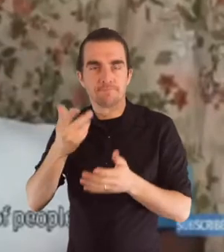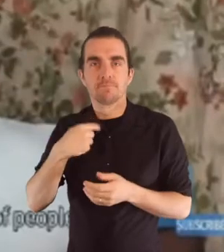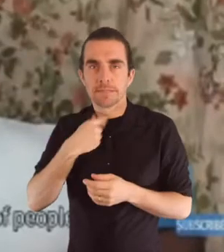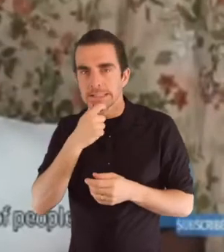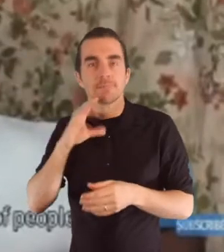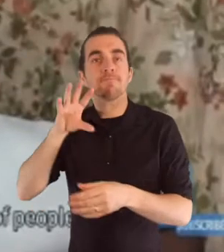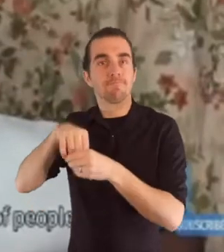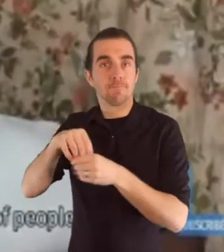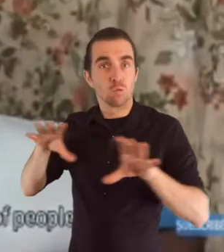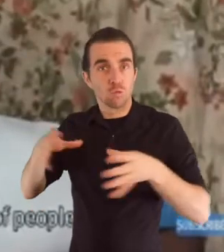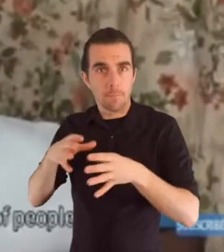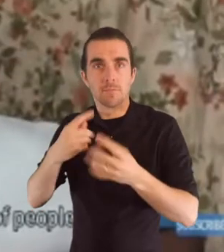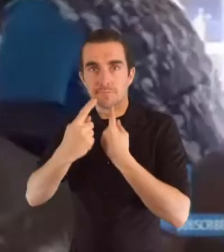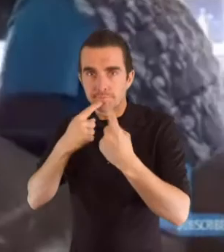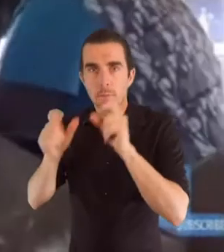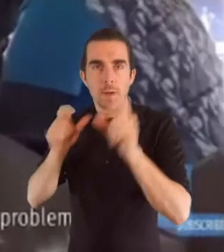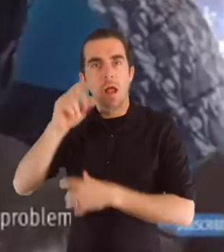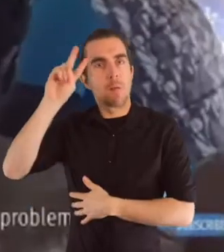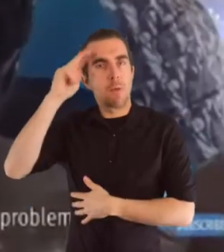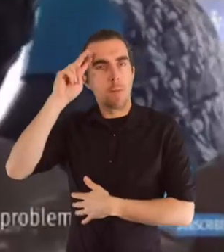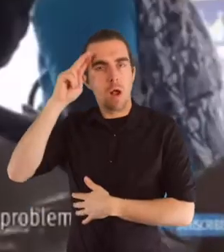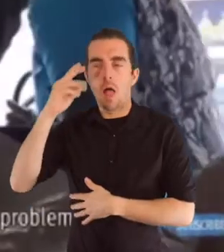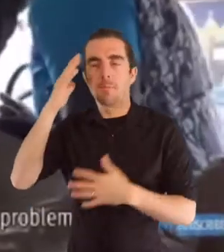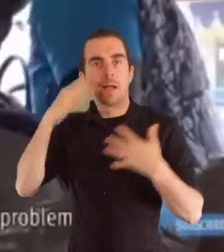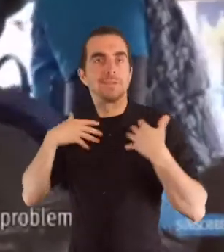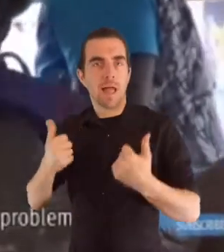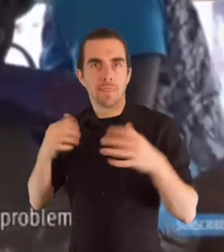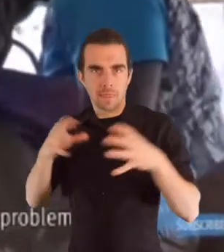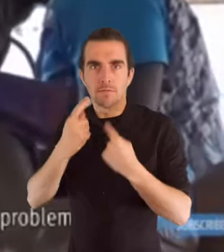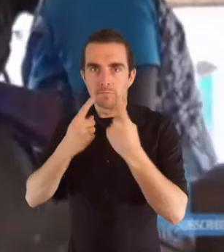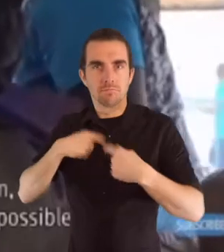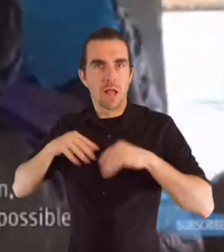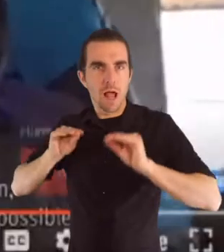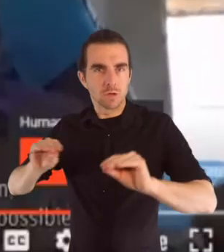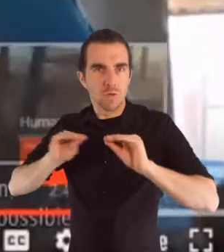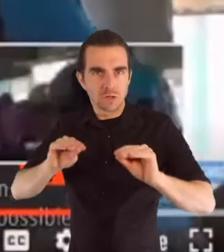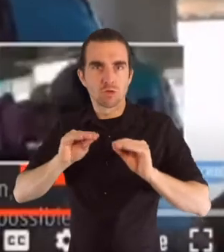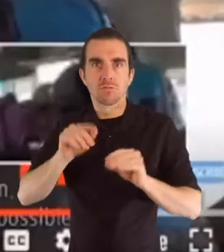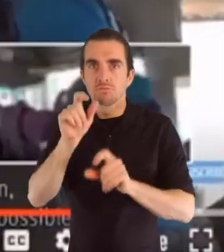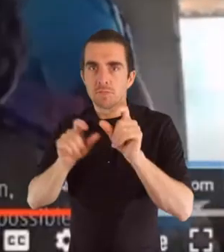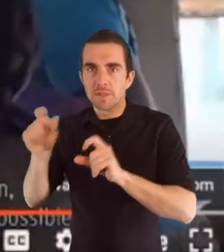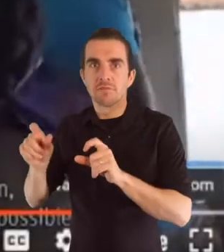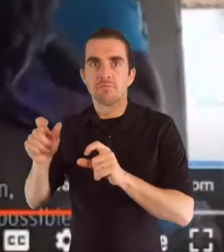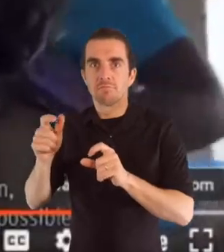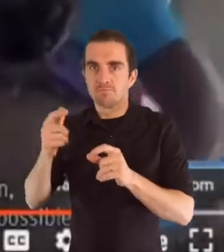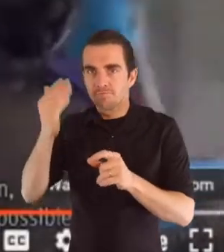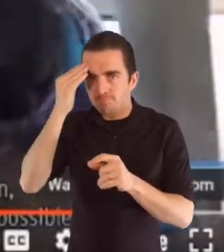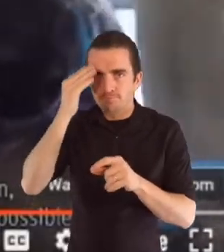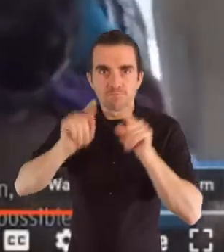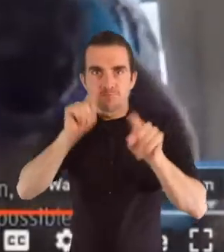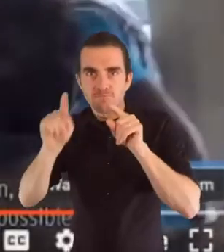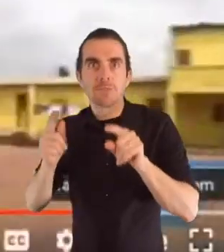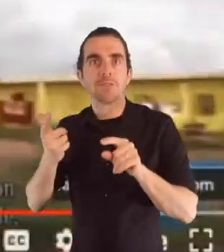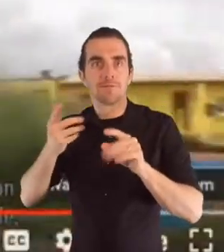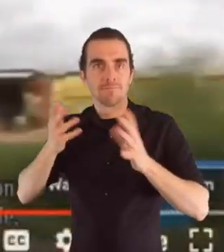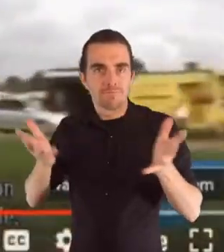group made up of people who live with bipolar or mental problems. We do a lot of education, letting people know that it's possible